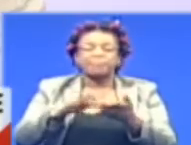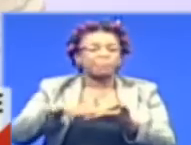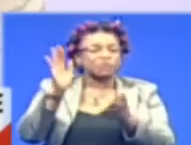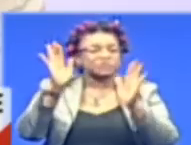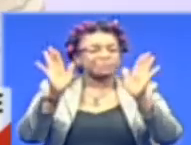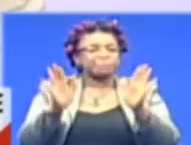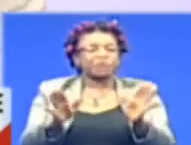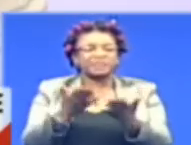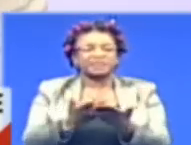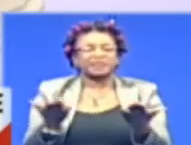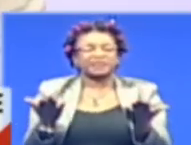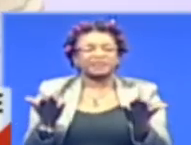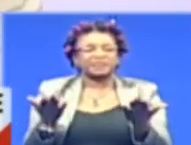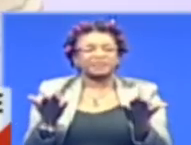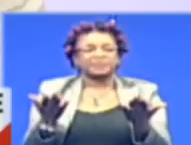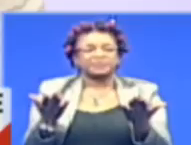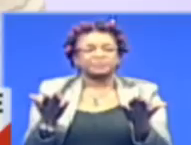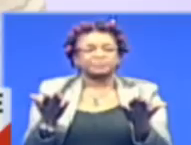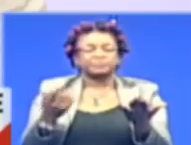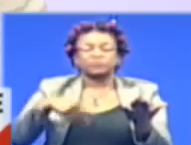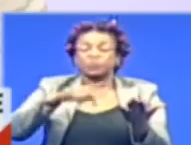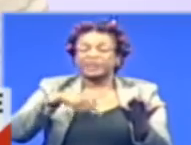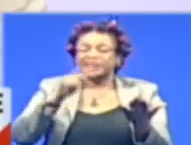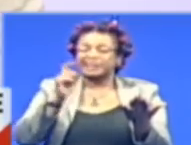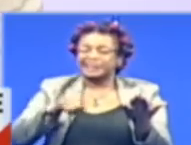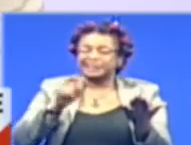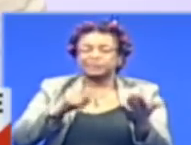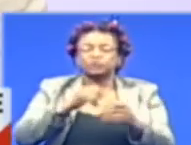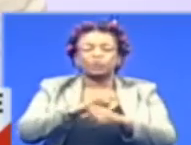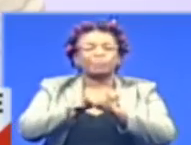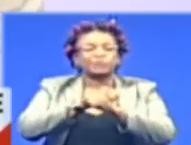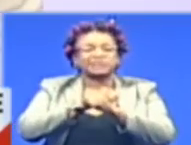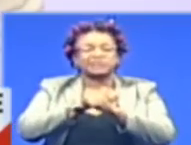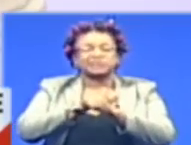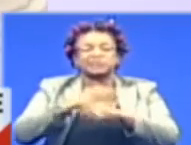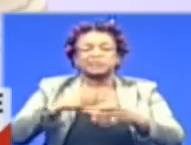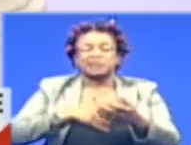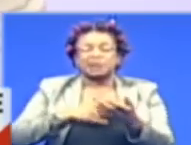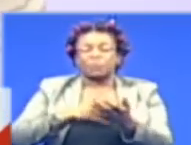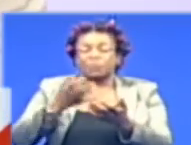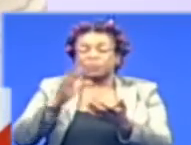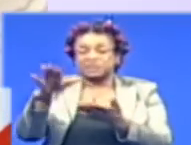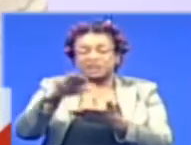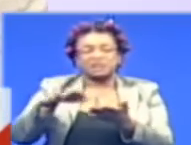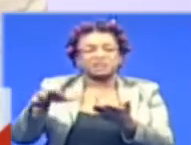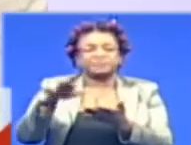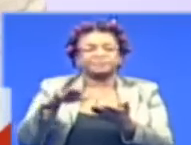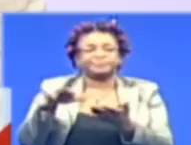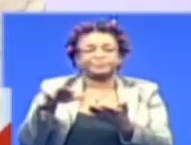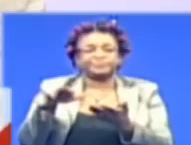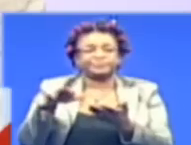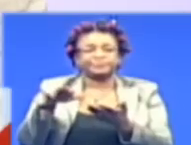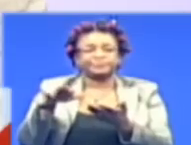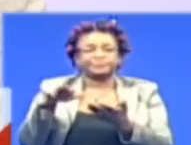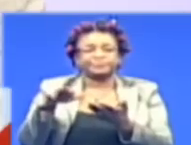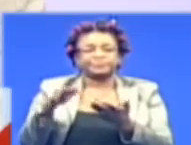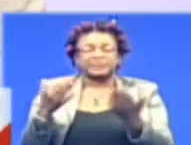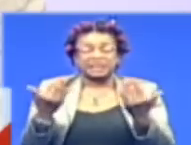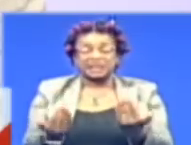that we really need to protect our water towers. And the current